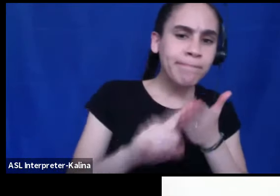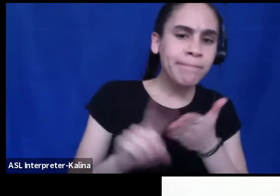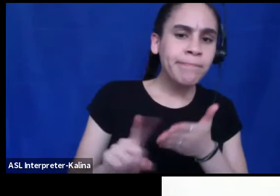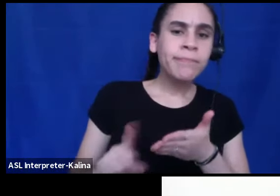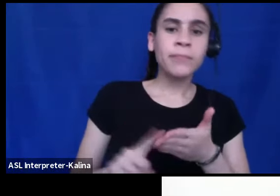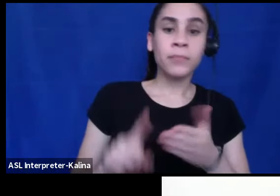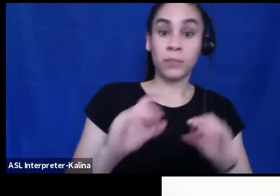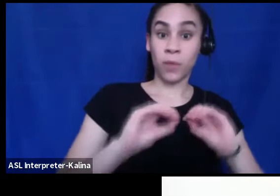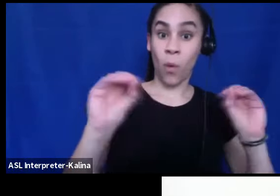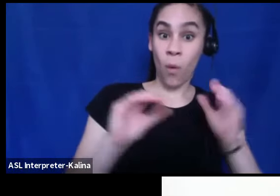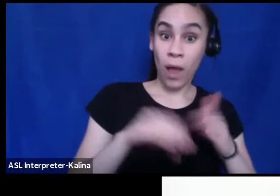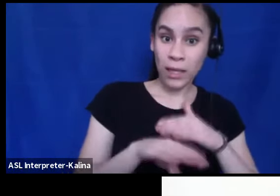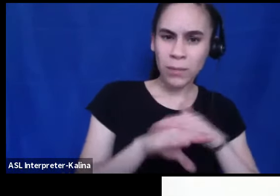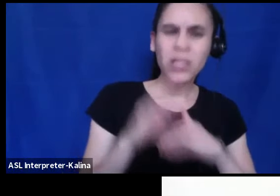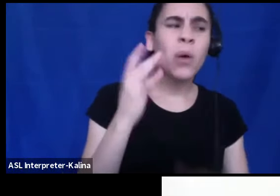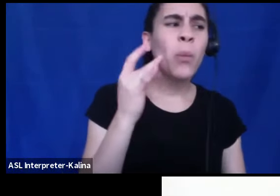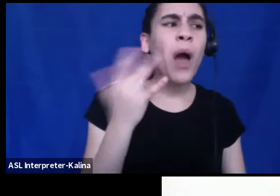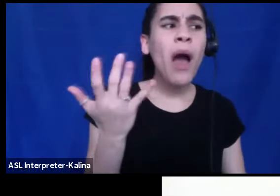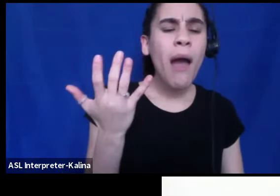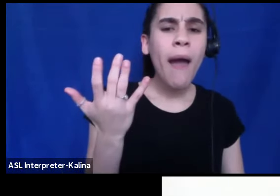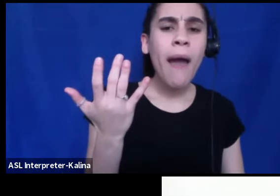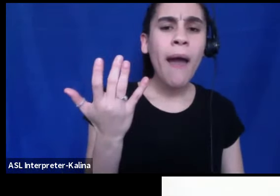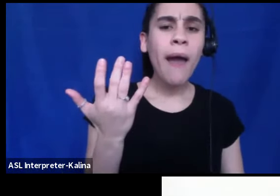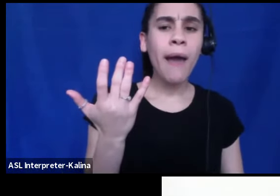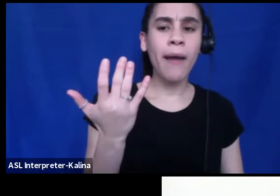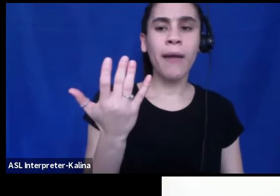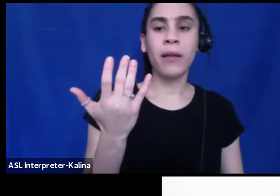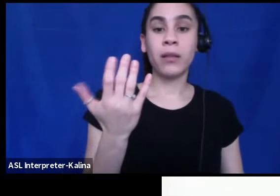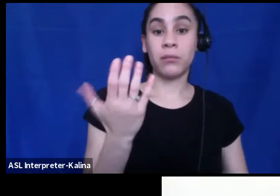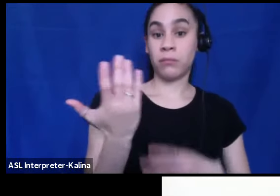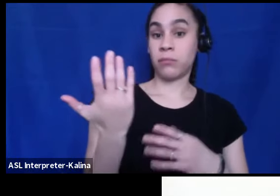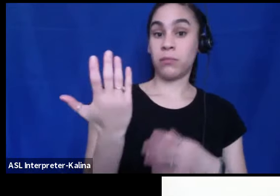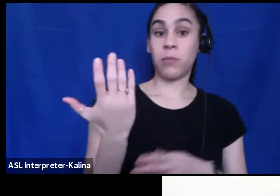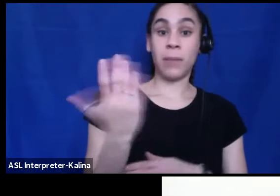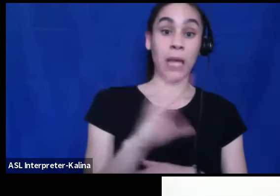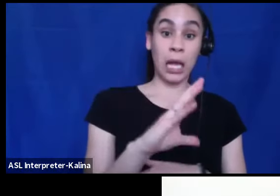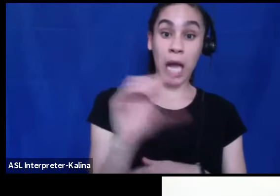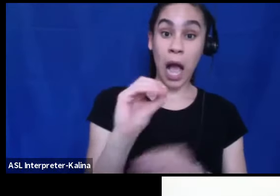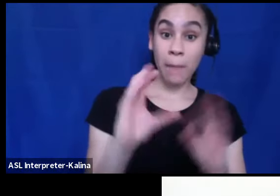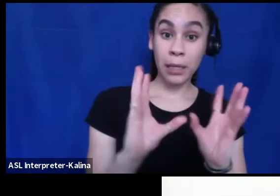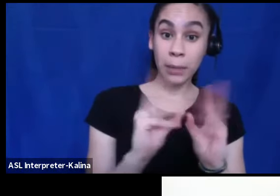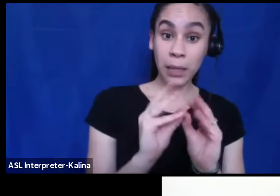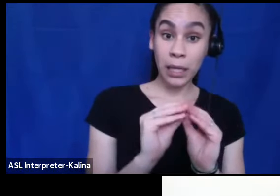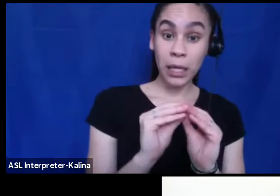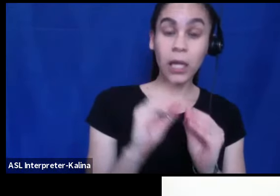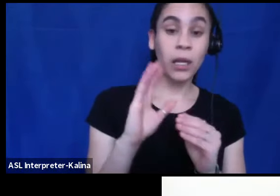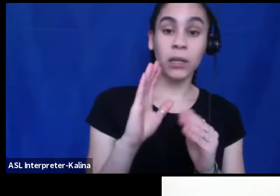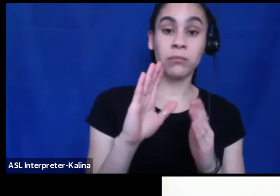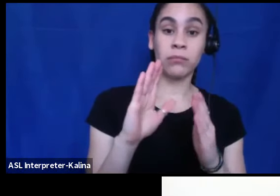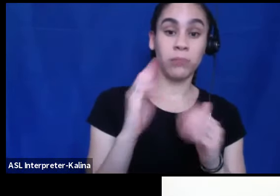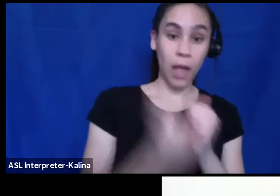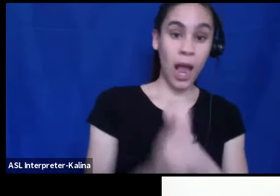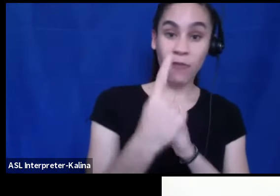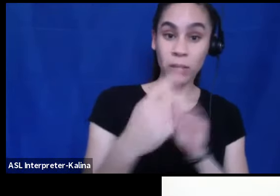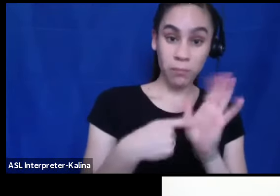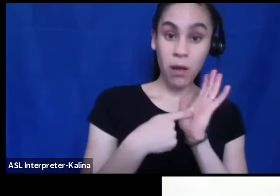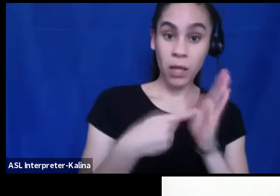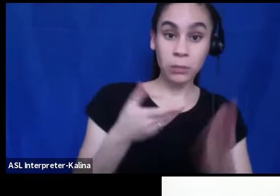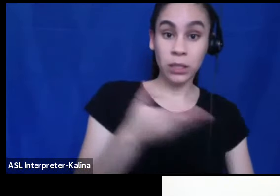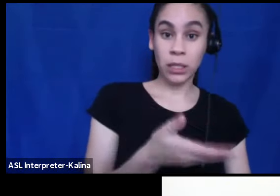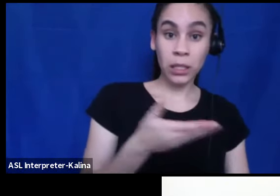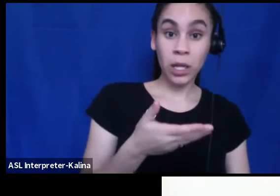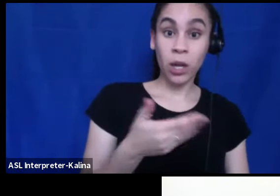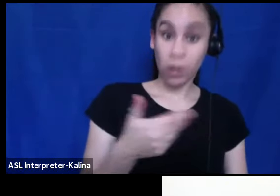is that? Everything from, it can be a company meeting, all hands meeting, and are there